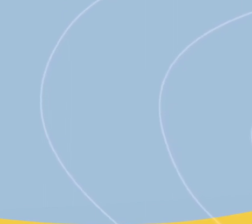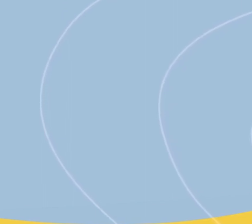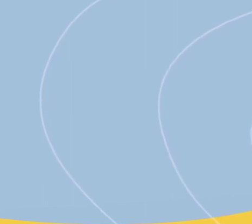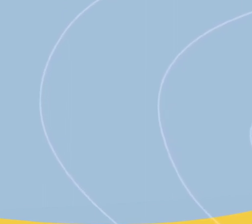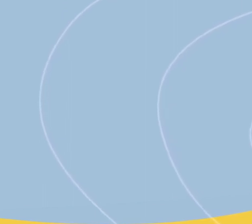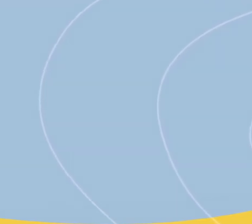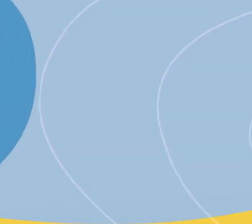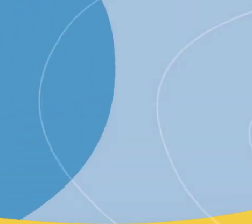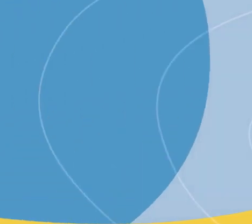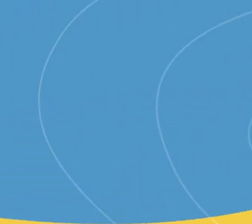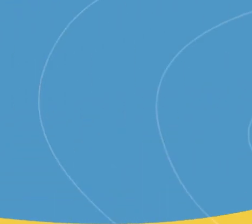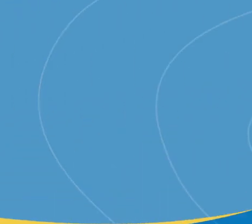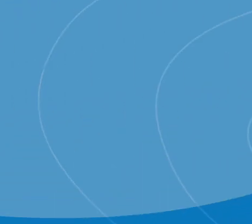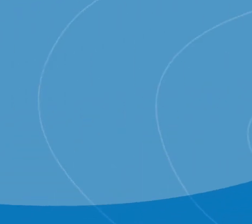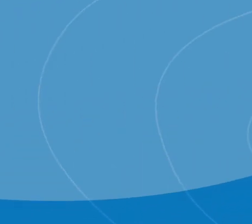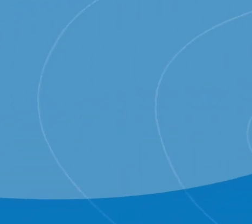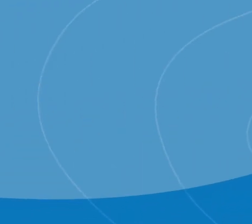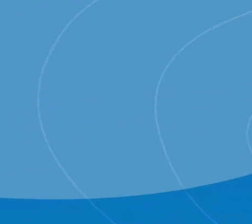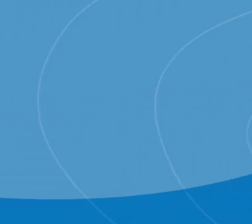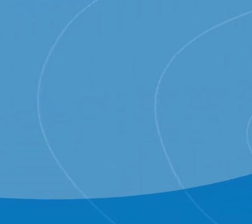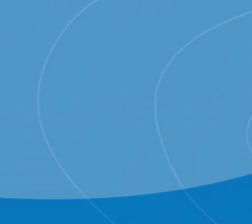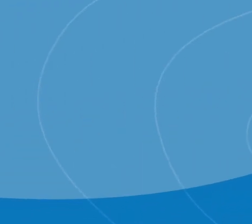can do something different, but globally, when we measure stocks, we are down to roughly 5% of the